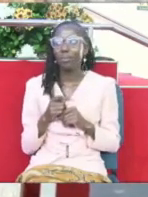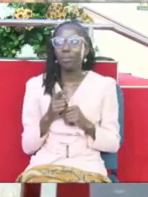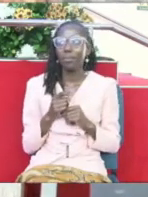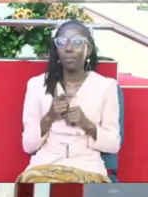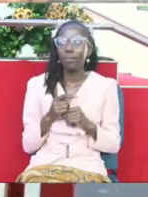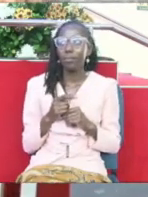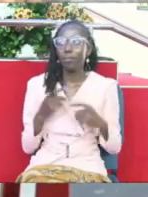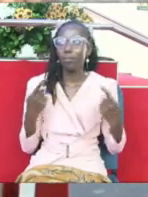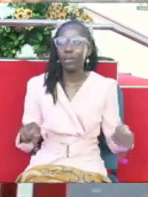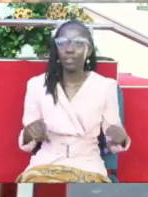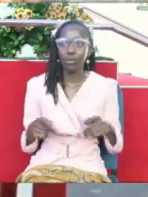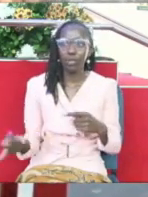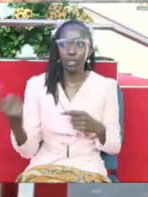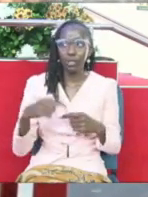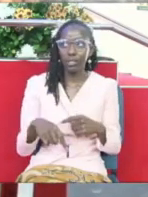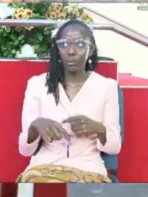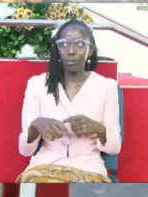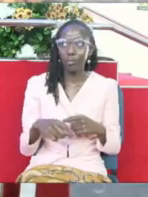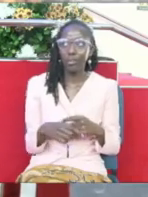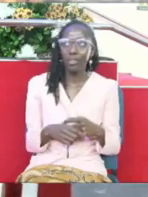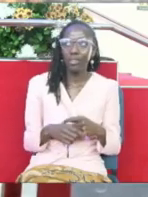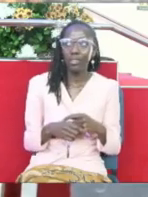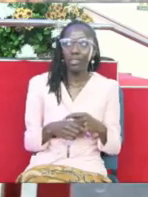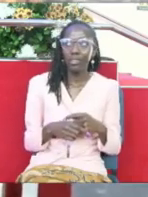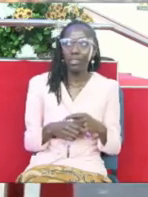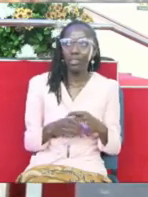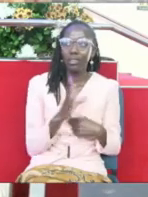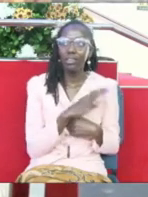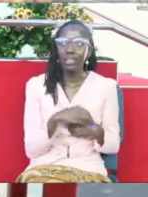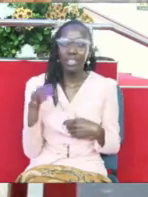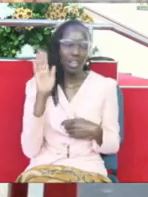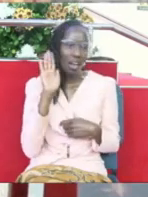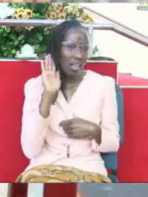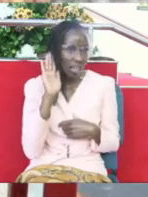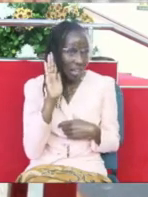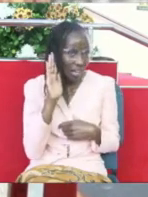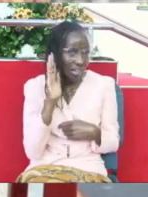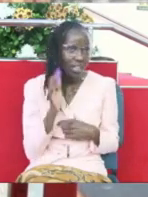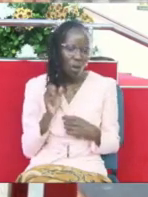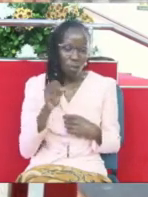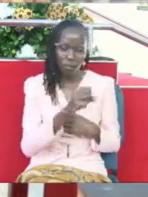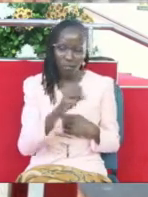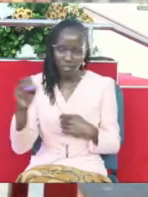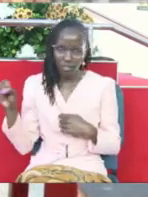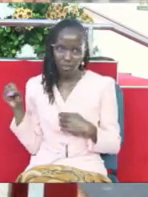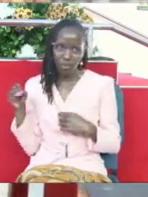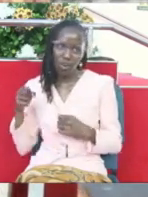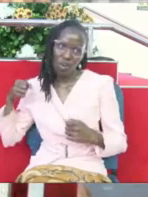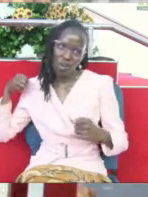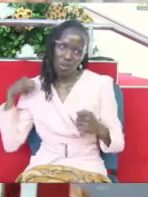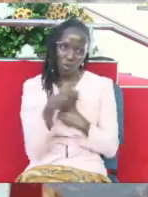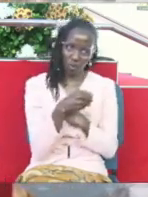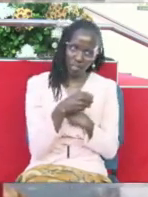akasikia mlango imepigwa teke. Then akasikia mabati imegwara kwa. The guy